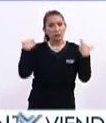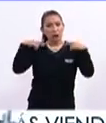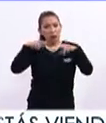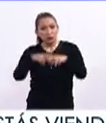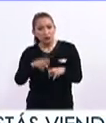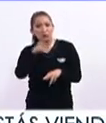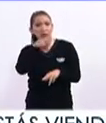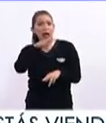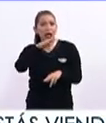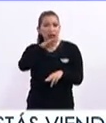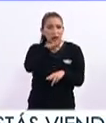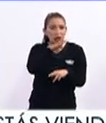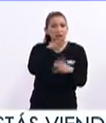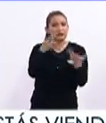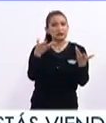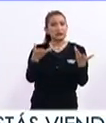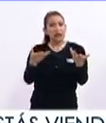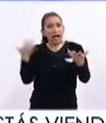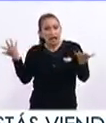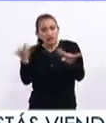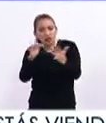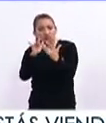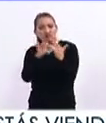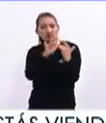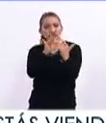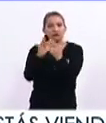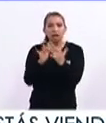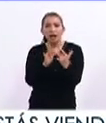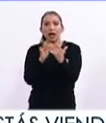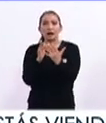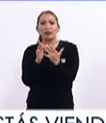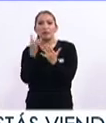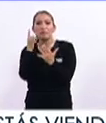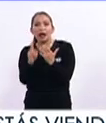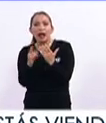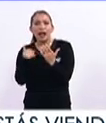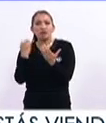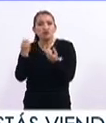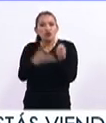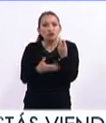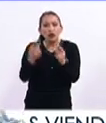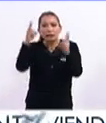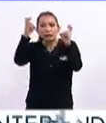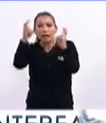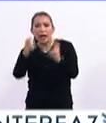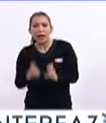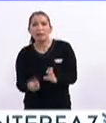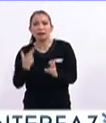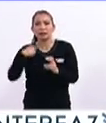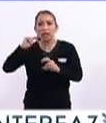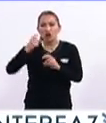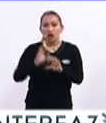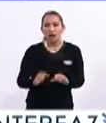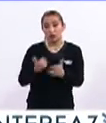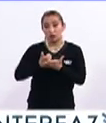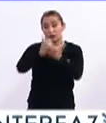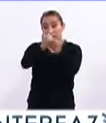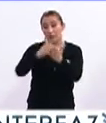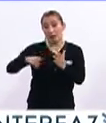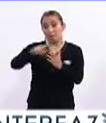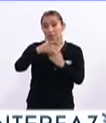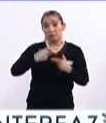children, the teachers, the parents, building a network of scientists and content providers who want to create technologies that help